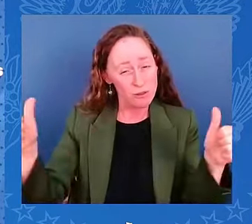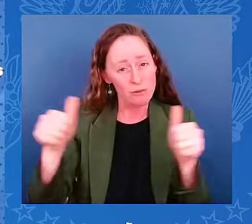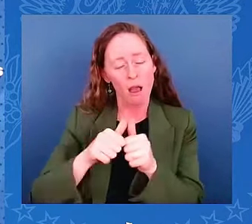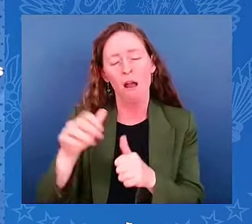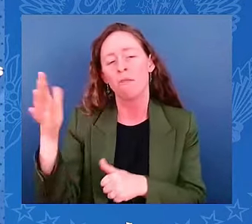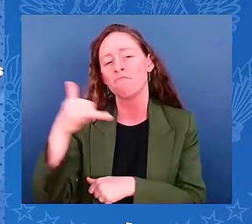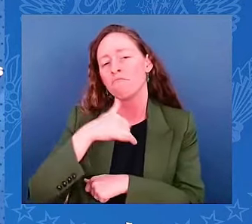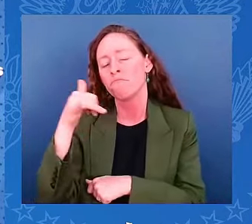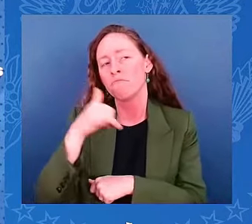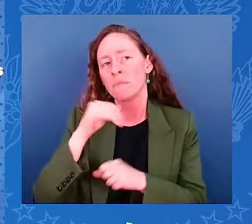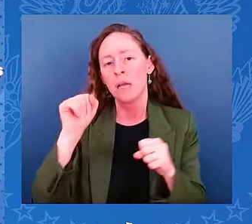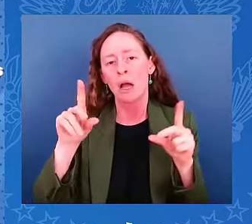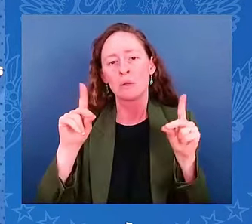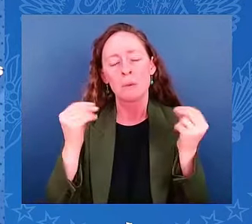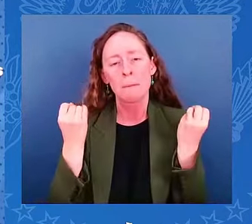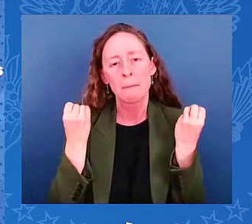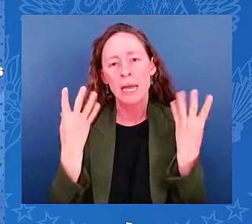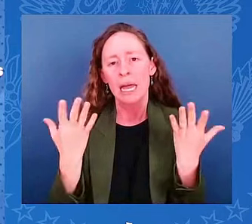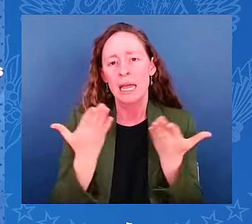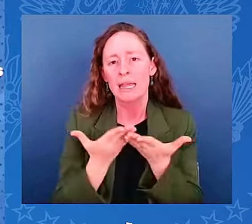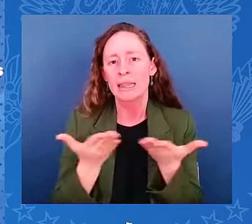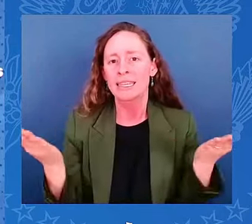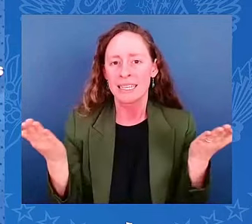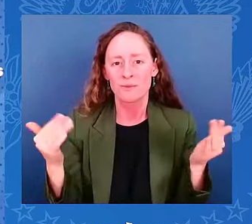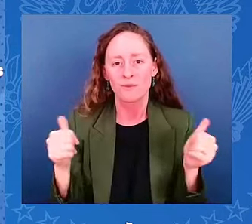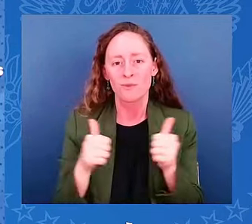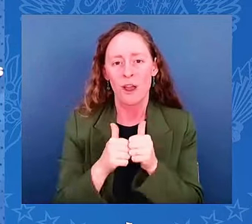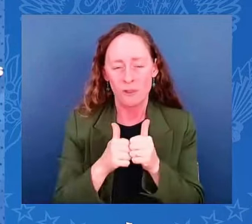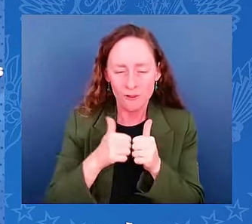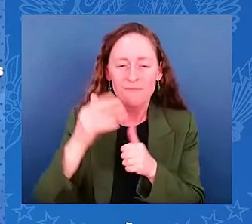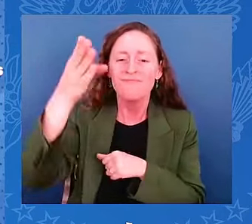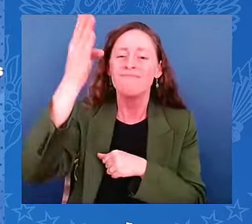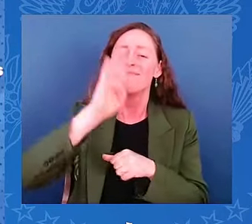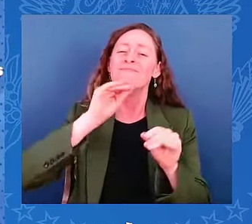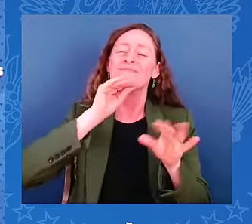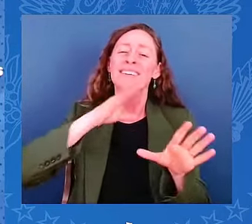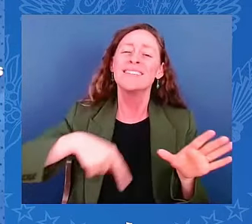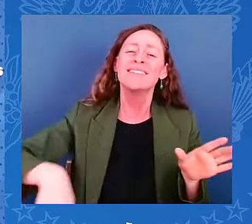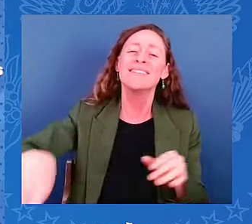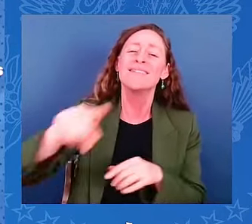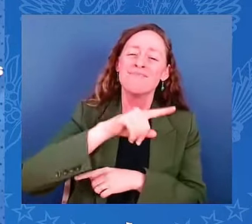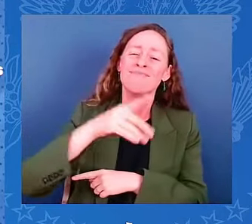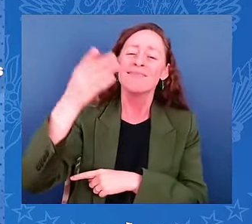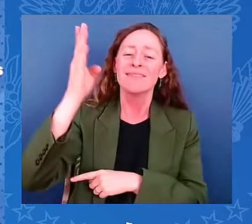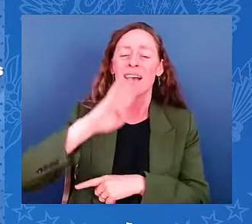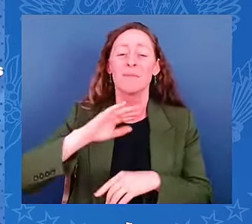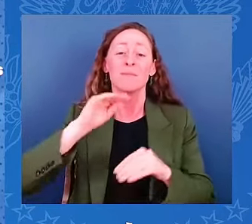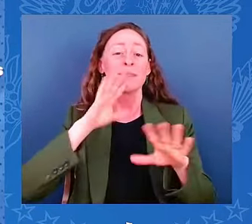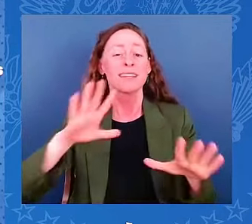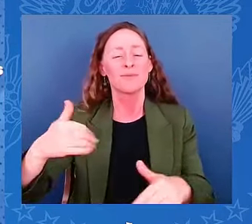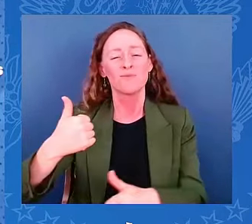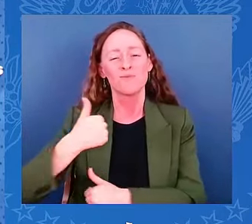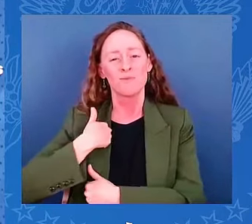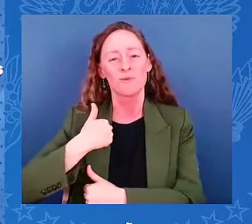your truth. Thank you, thank you, thank you. Keep it up.